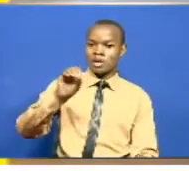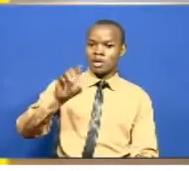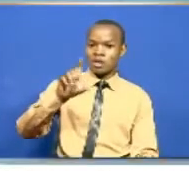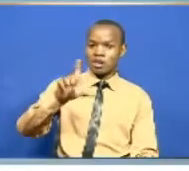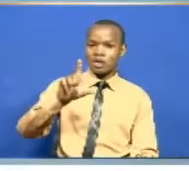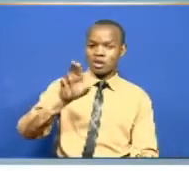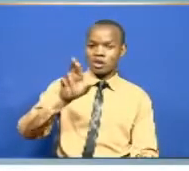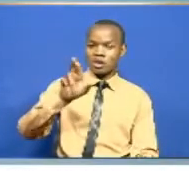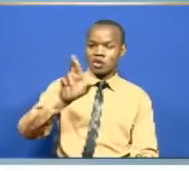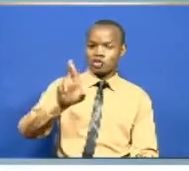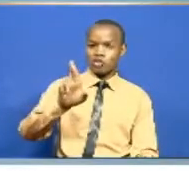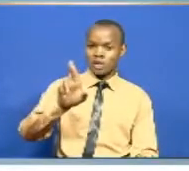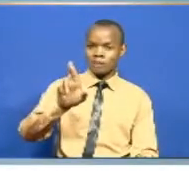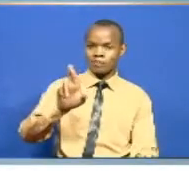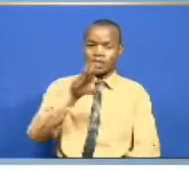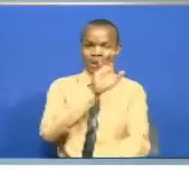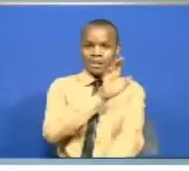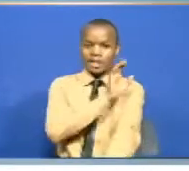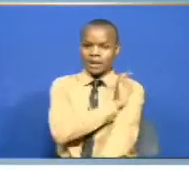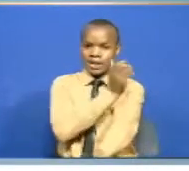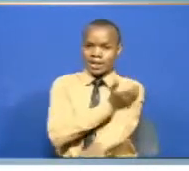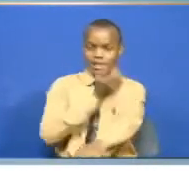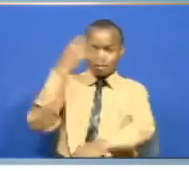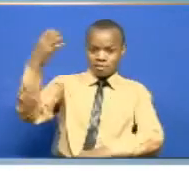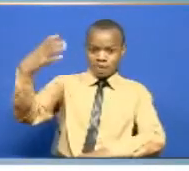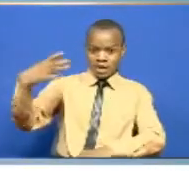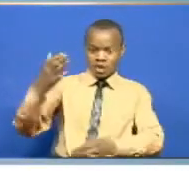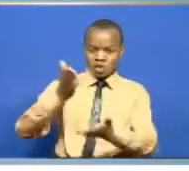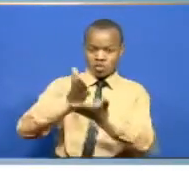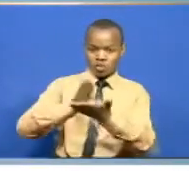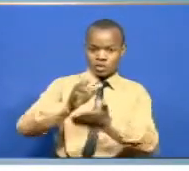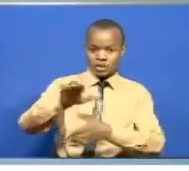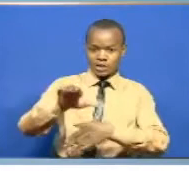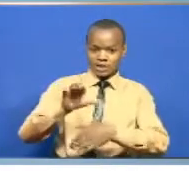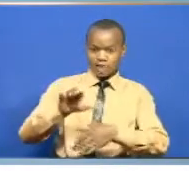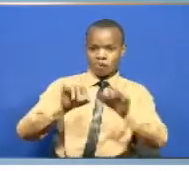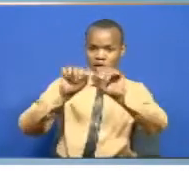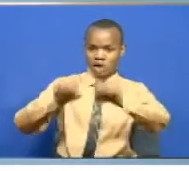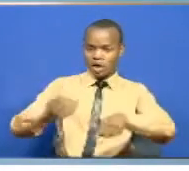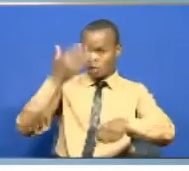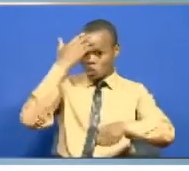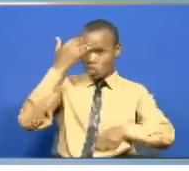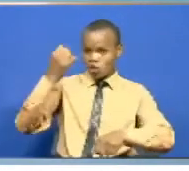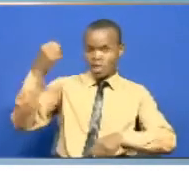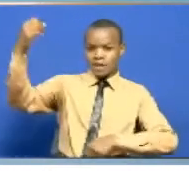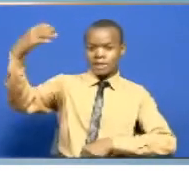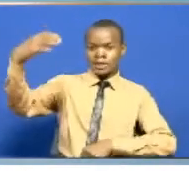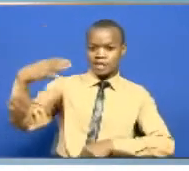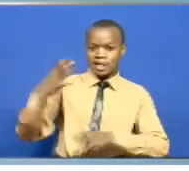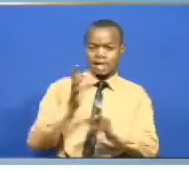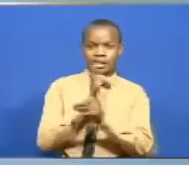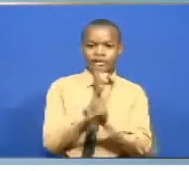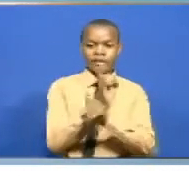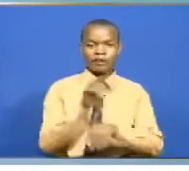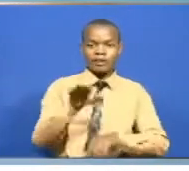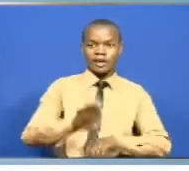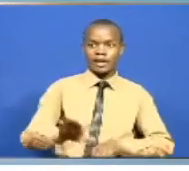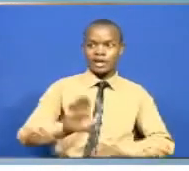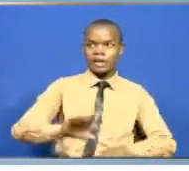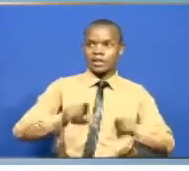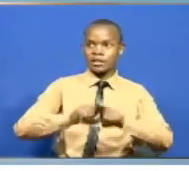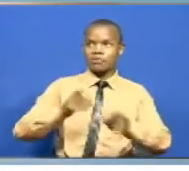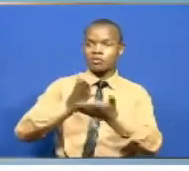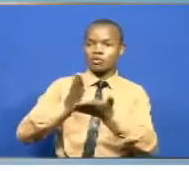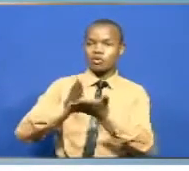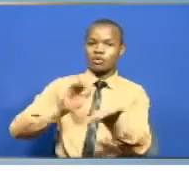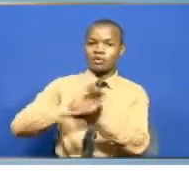solar equipments are easily transportable and available because sun is every nook and corner, and we are very blessed. Being on equator,